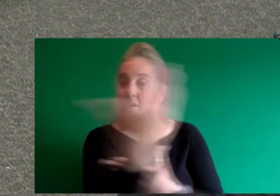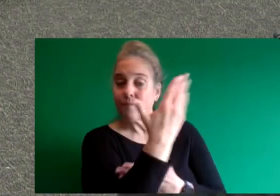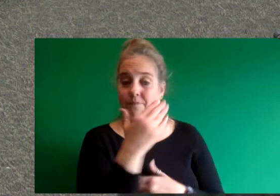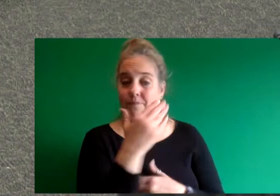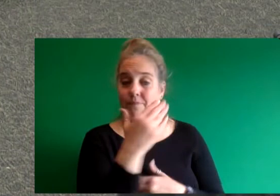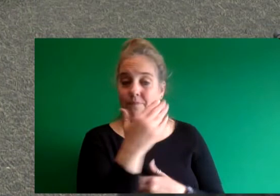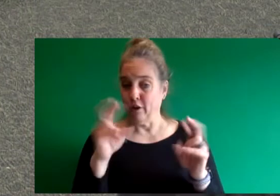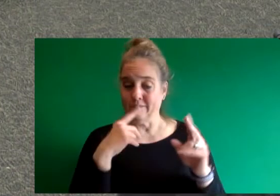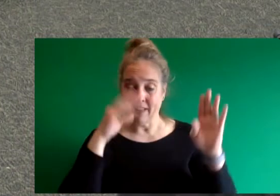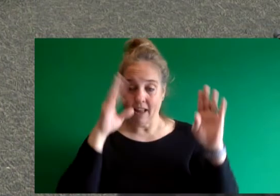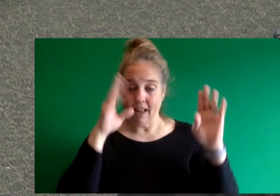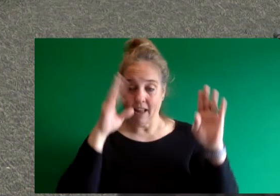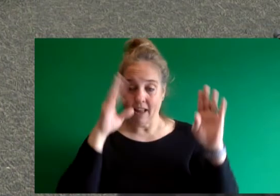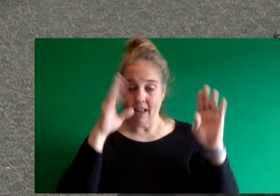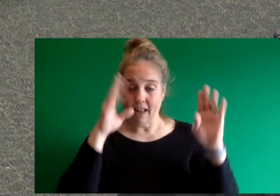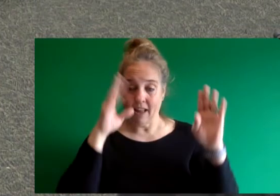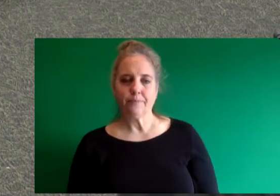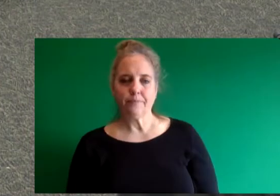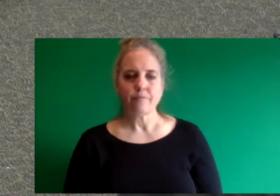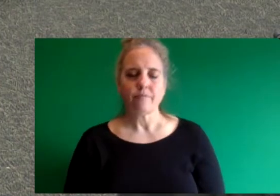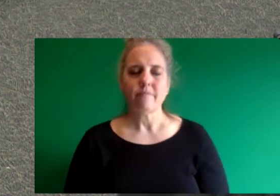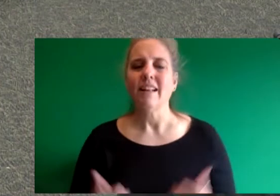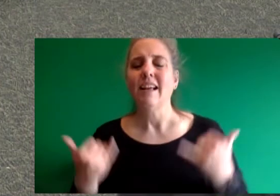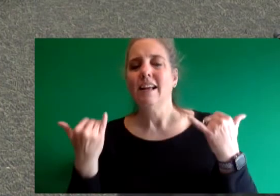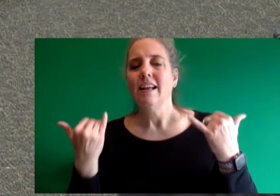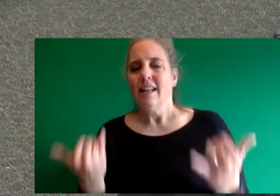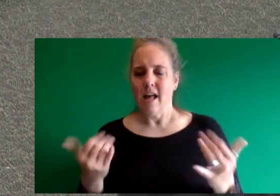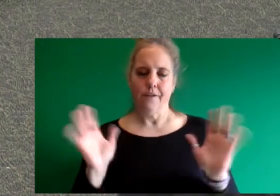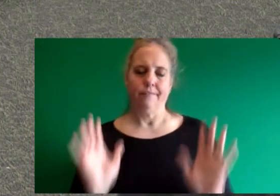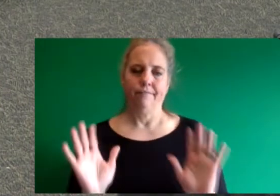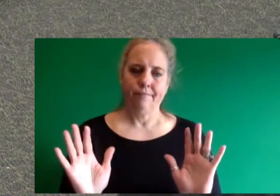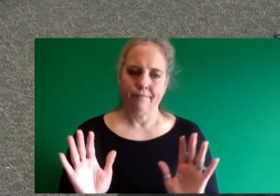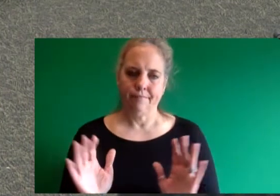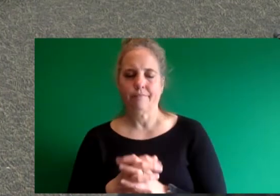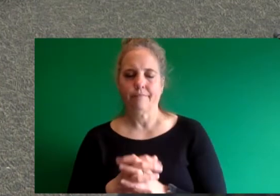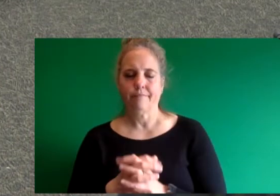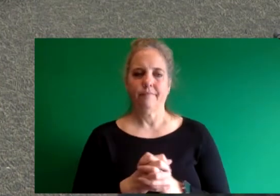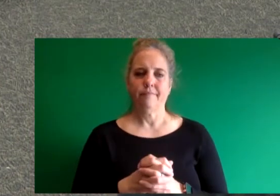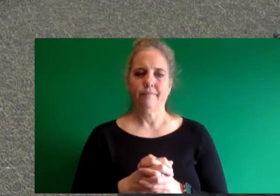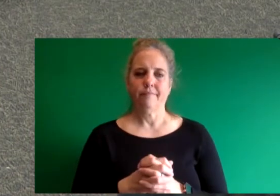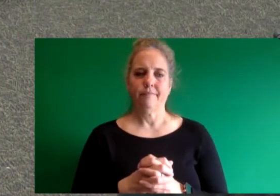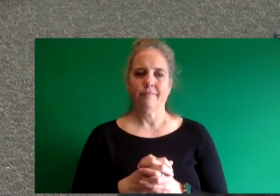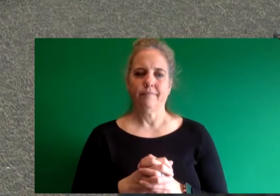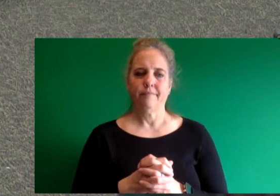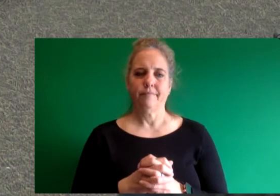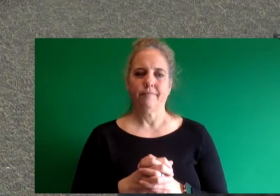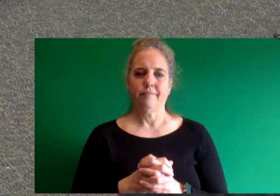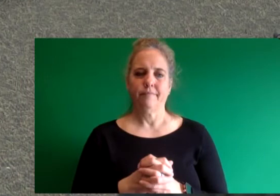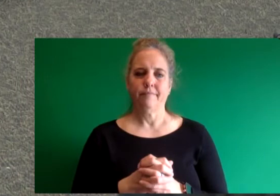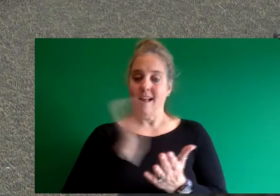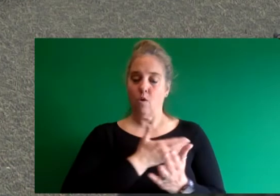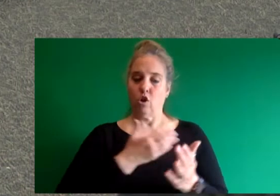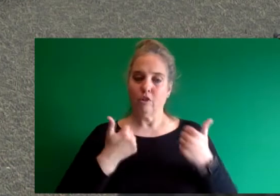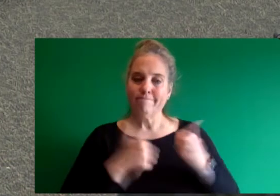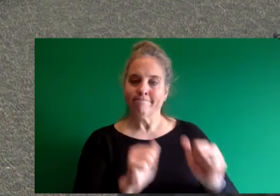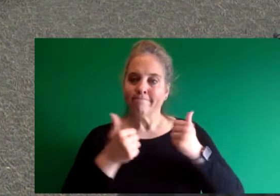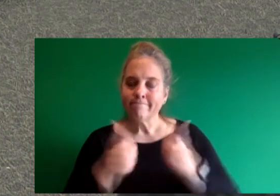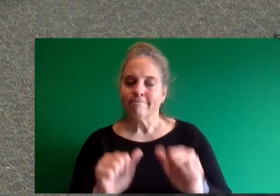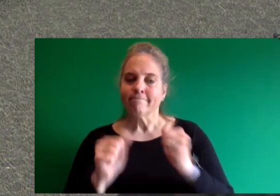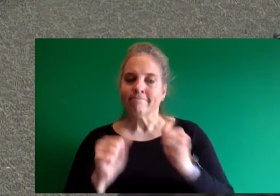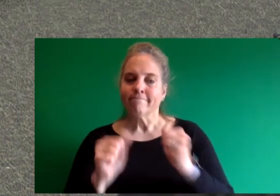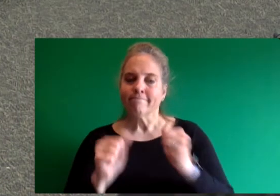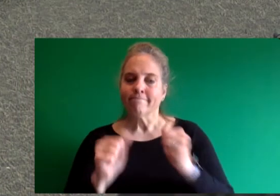So I'm going to speak to some of the efforts that we have in place already. And I've been here, I believe it was maybe last month